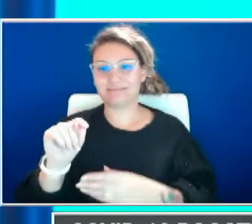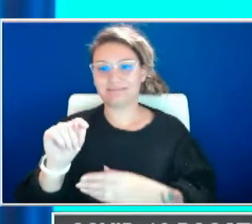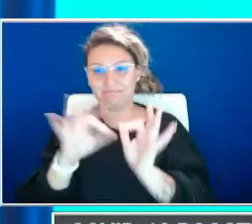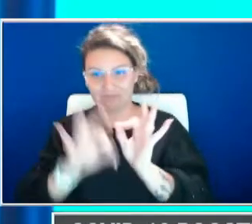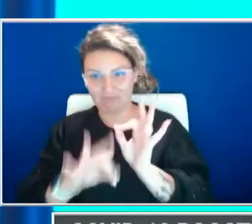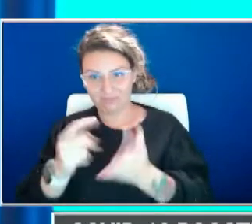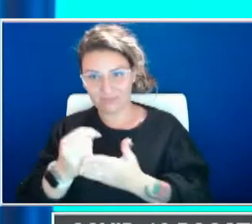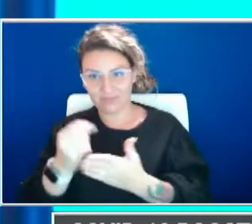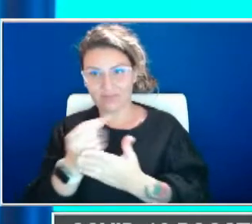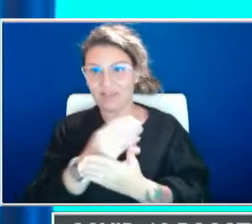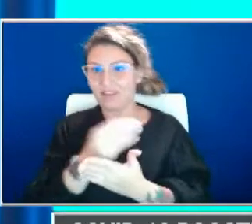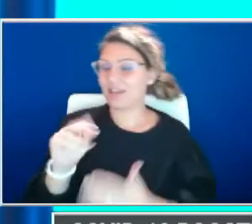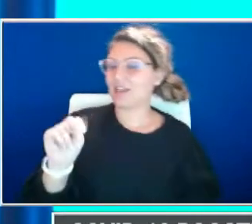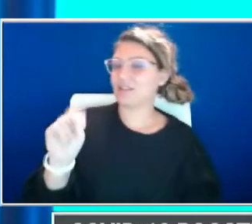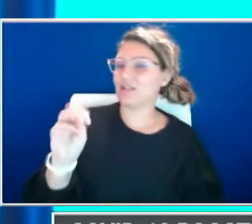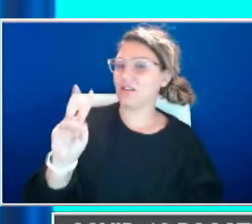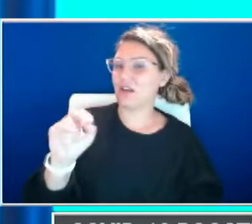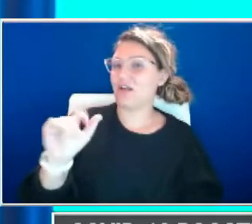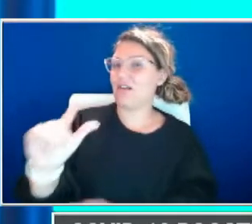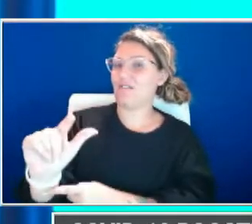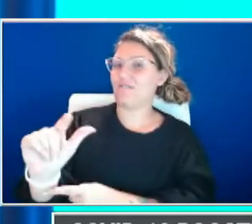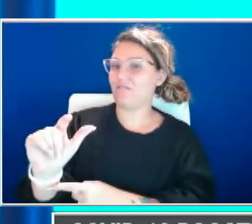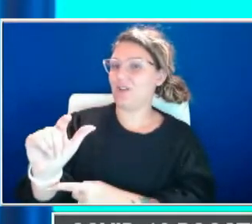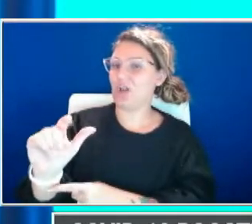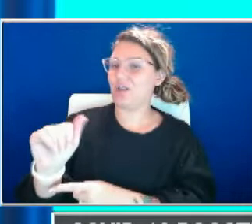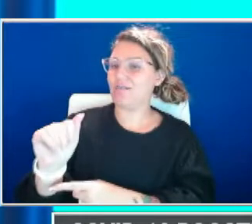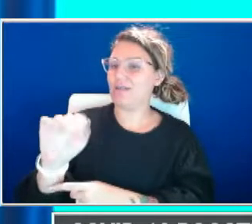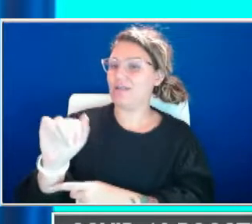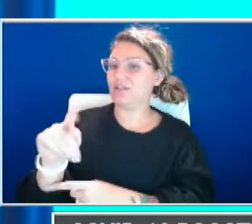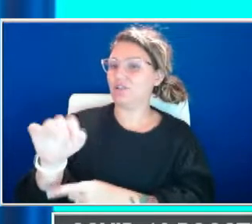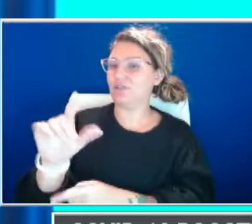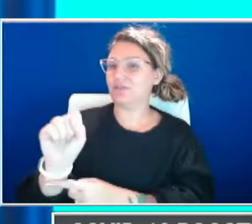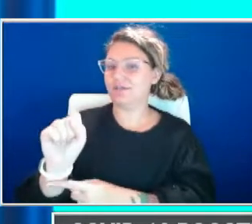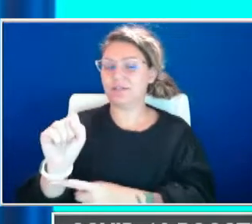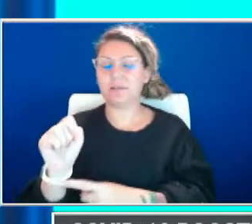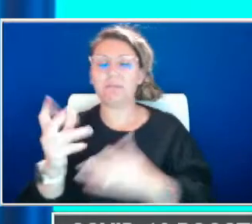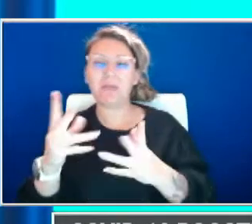novel agents, and this is more in patients that may not respond to traditional